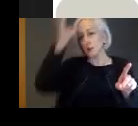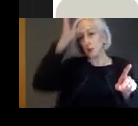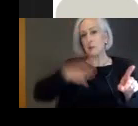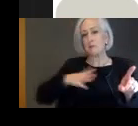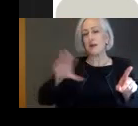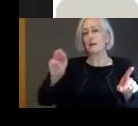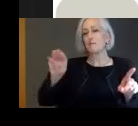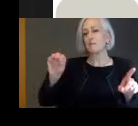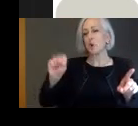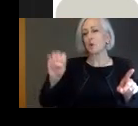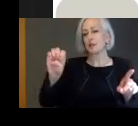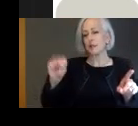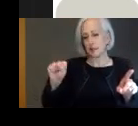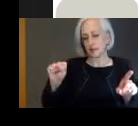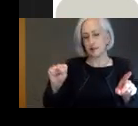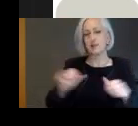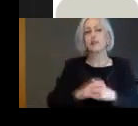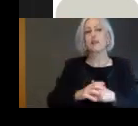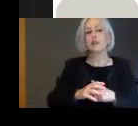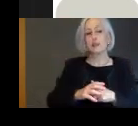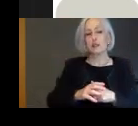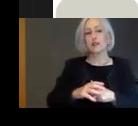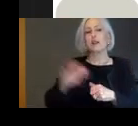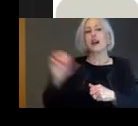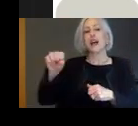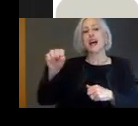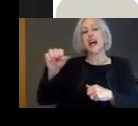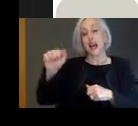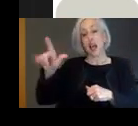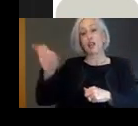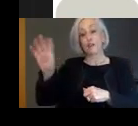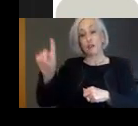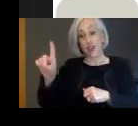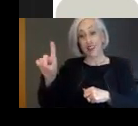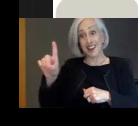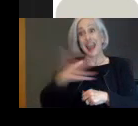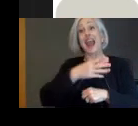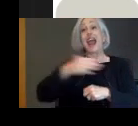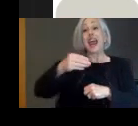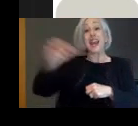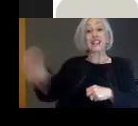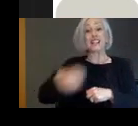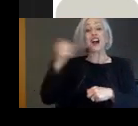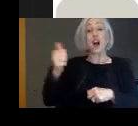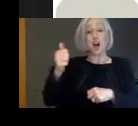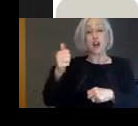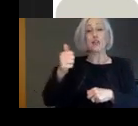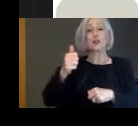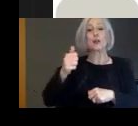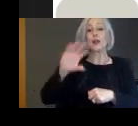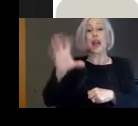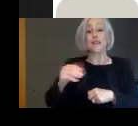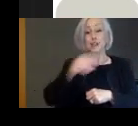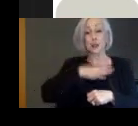and then Alfred, but the other are African ladies. They're higher in height than the Peruvian ladies, but similar to